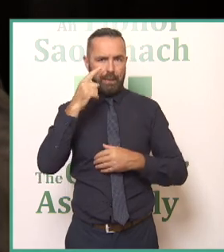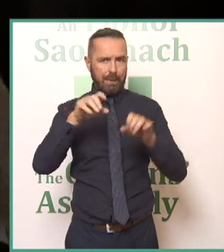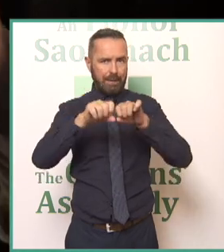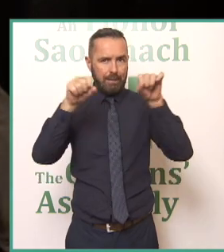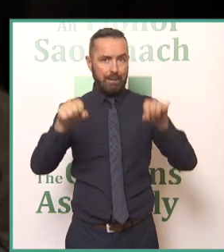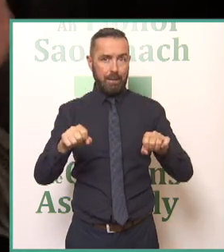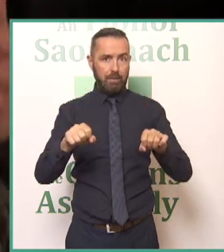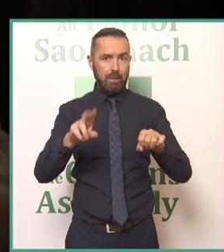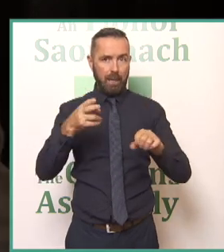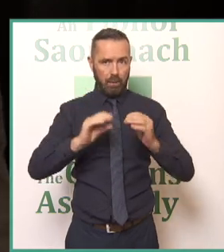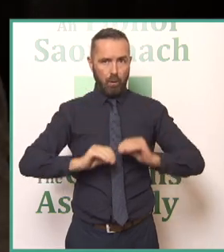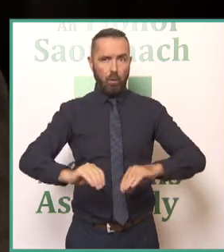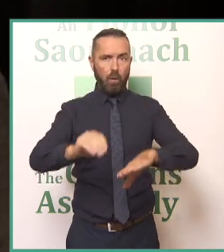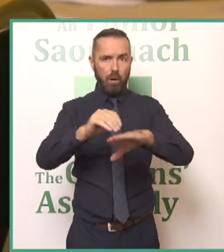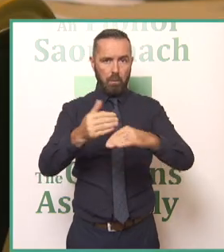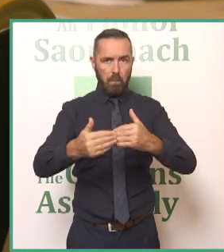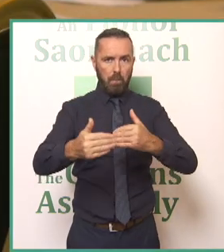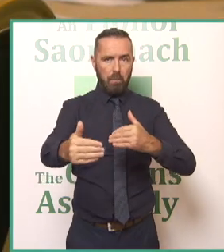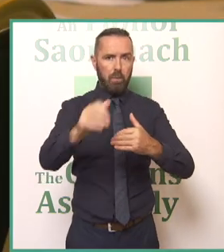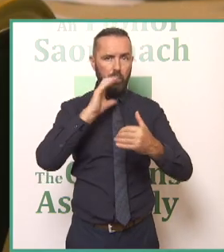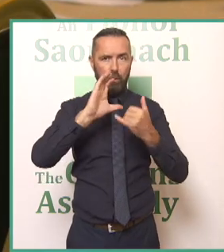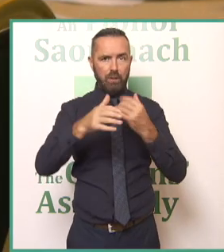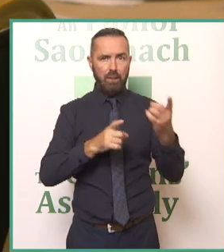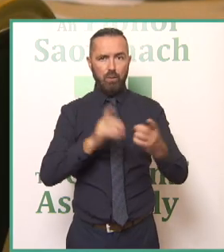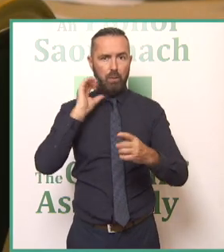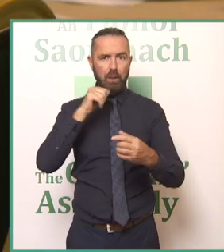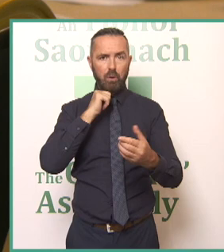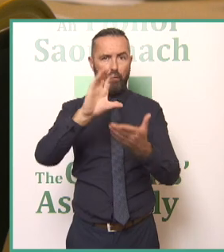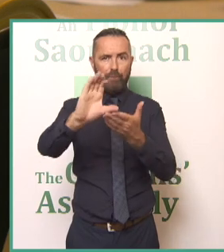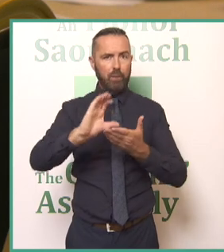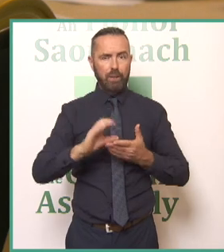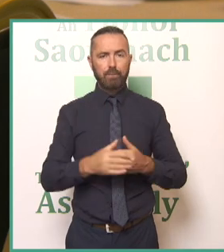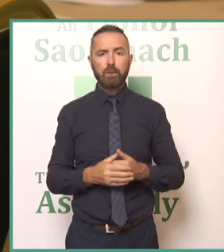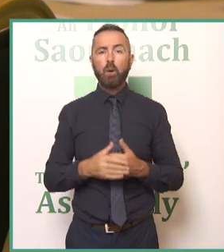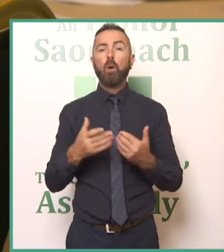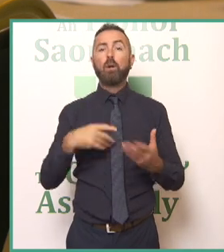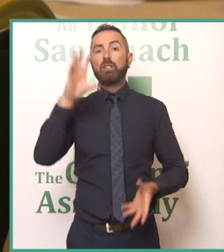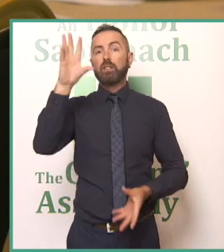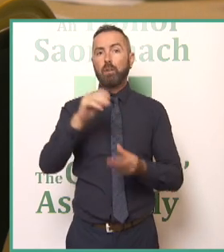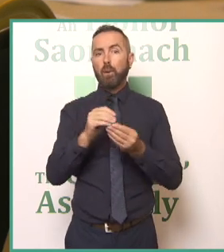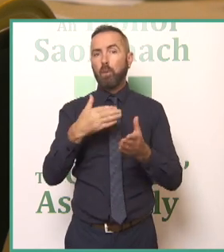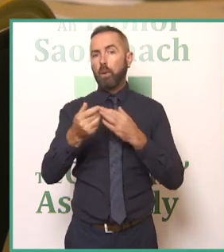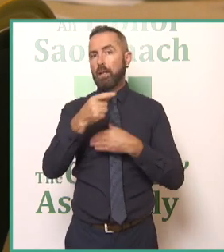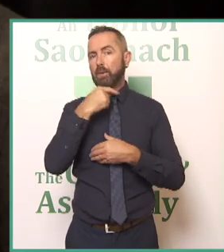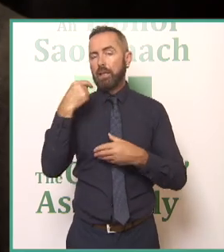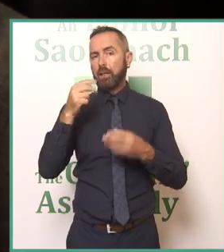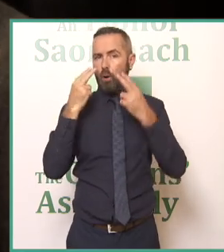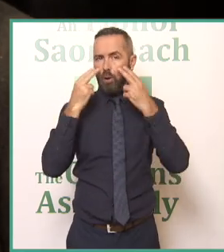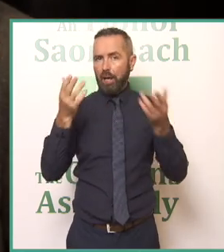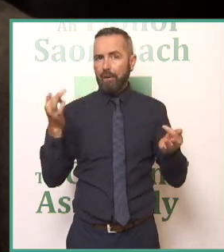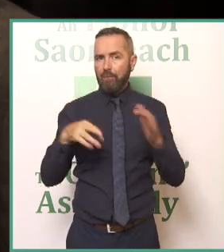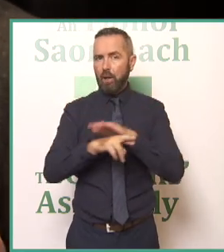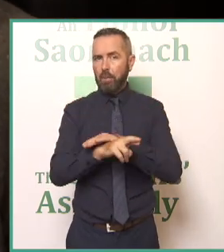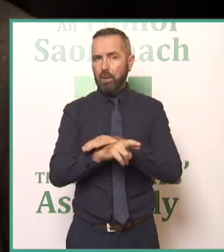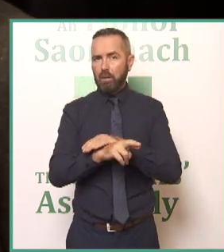schemes where we could go further, we may not have the opportunity to take. So in conclusion, what I would say is that organic farmers